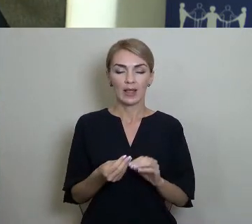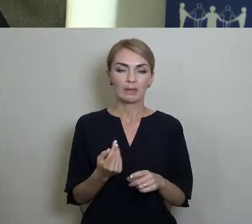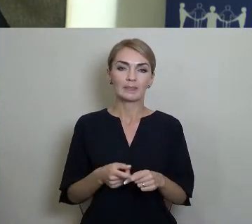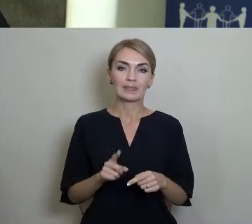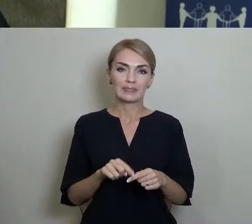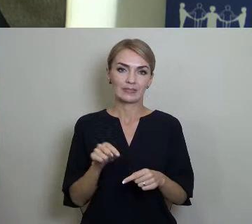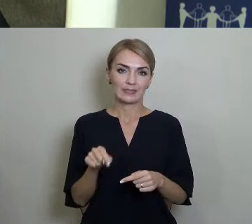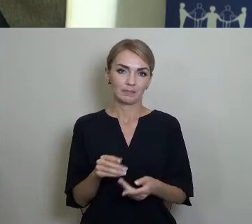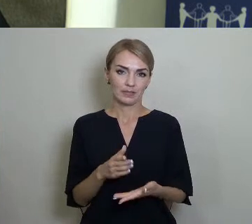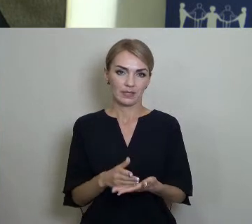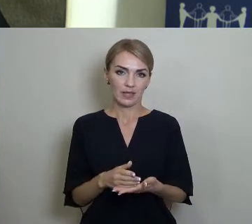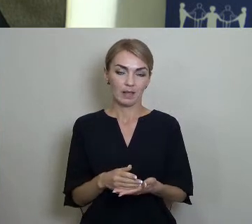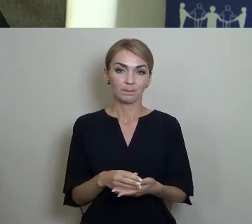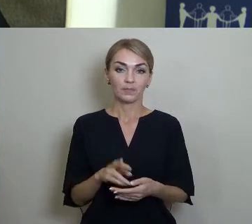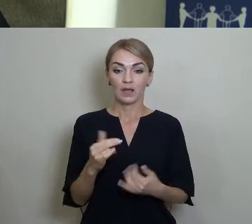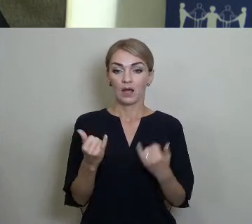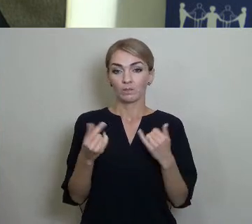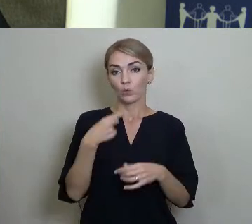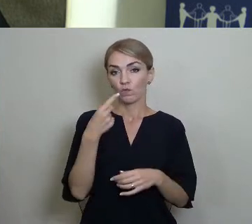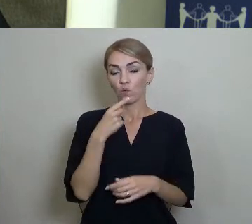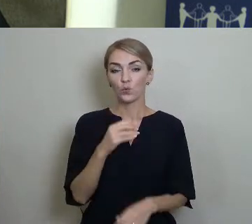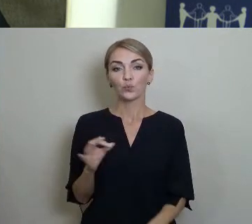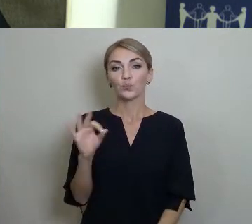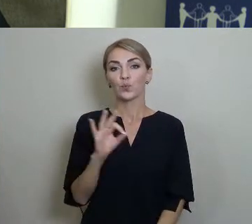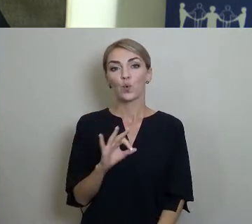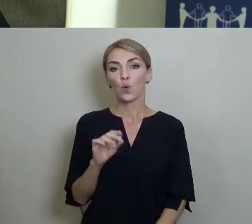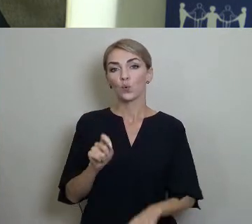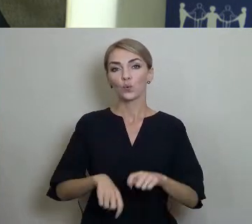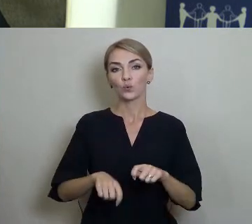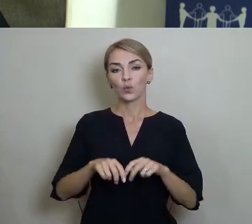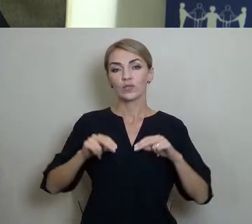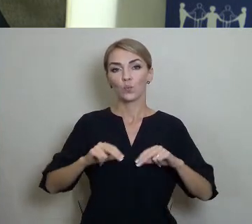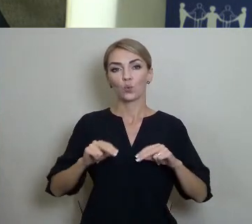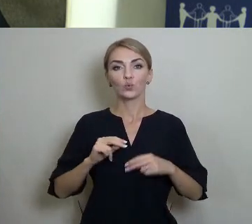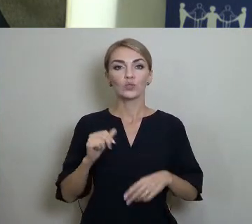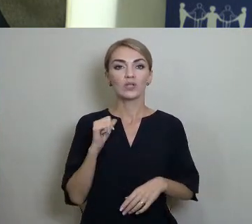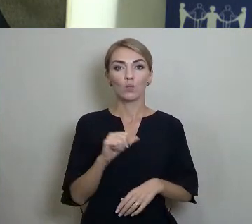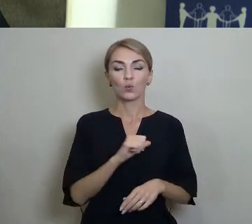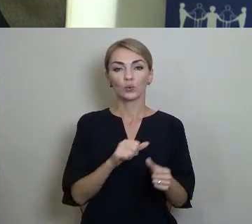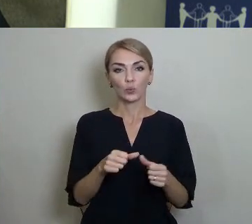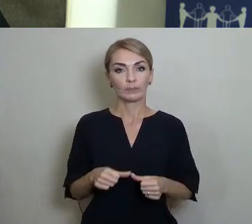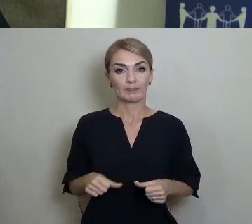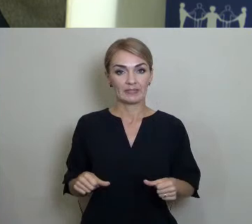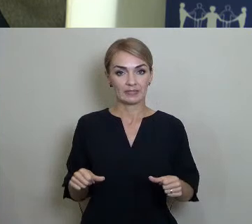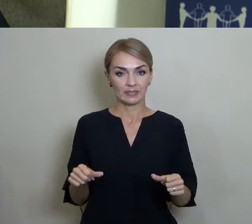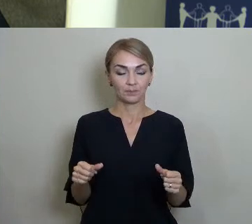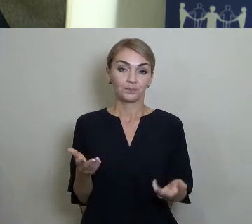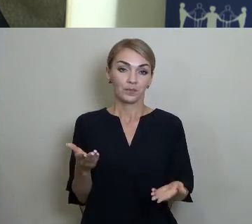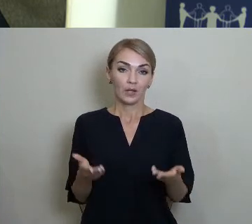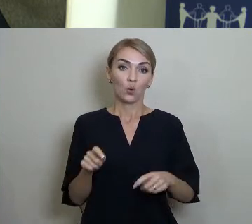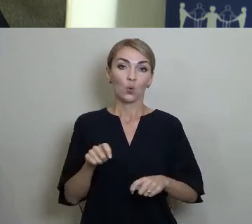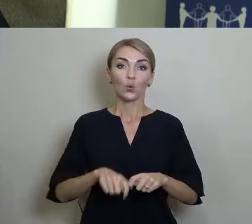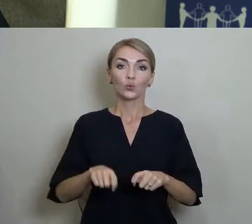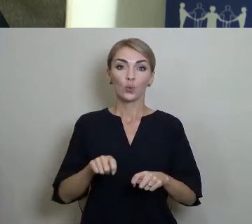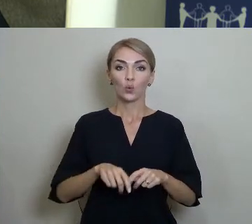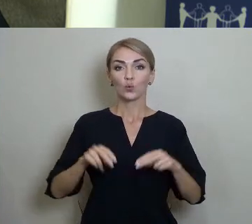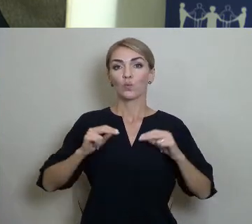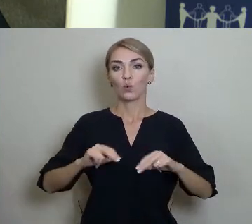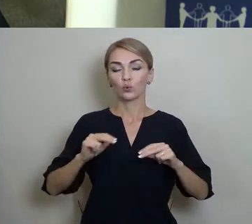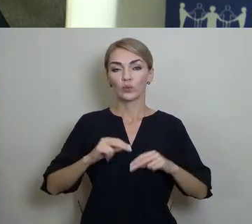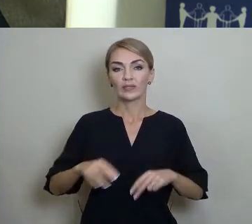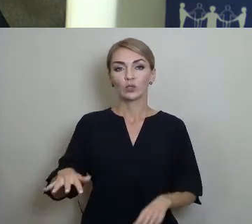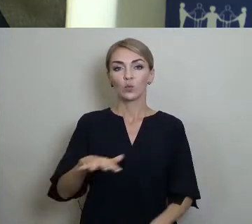of the parties and things like that. Yes, this problem exists, but I'm talking about over the control over the work of the commission